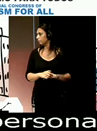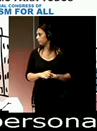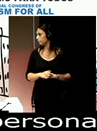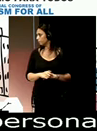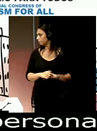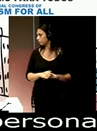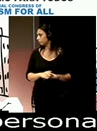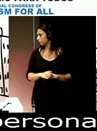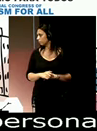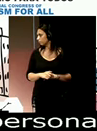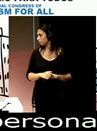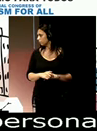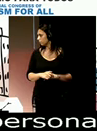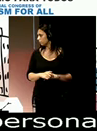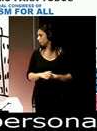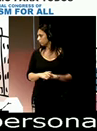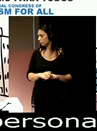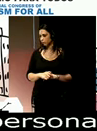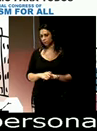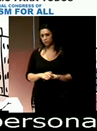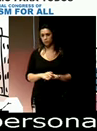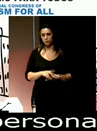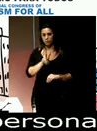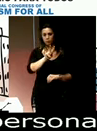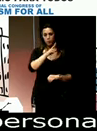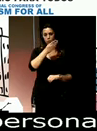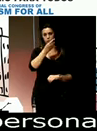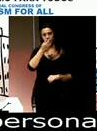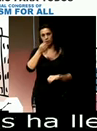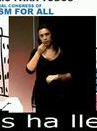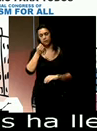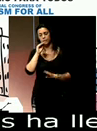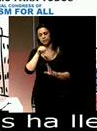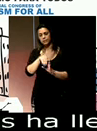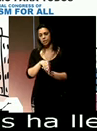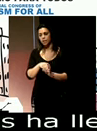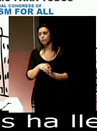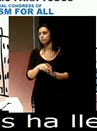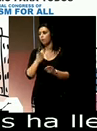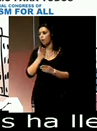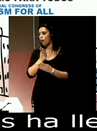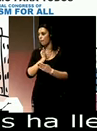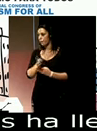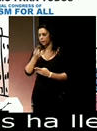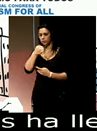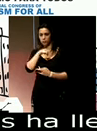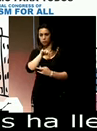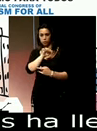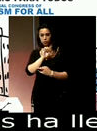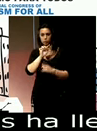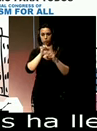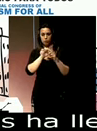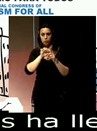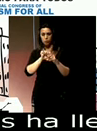V4A Inside, in addition to being used to verify the data of the facilities that require the brand